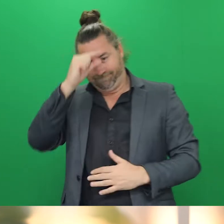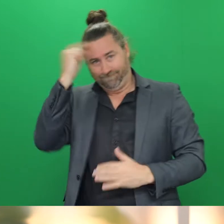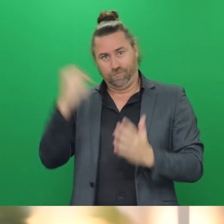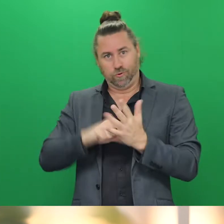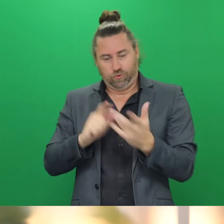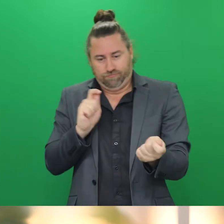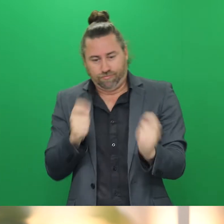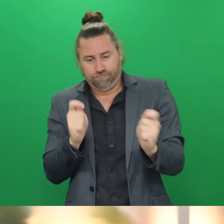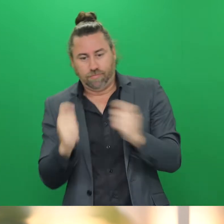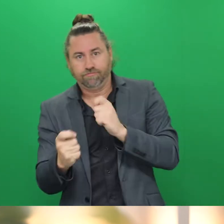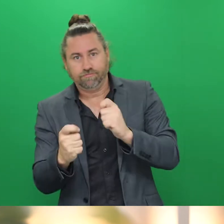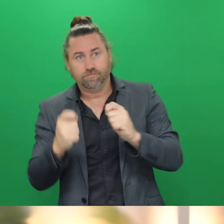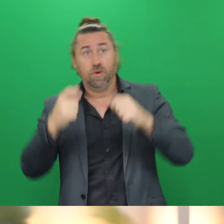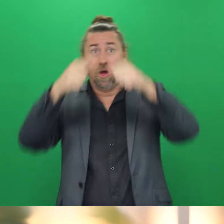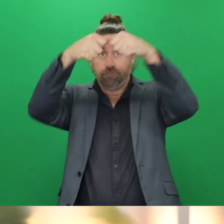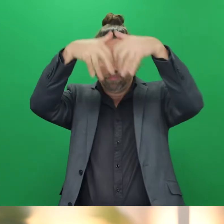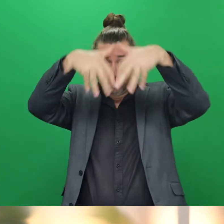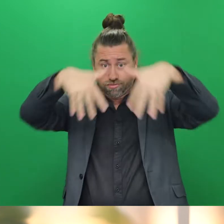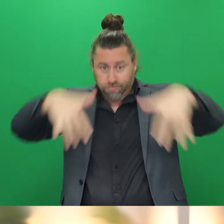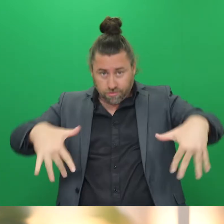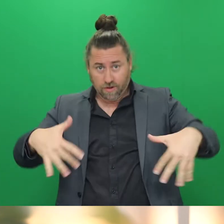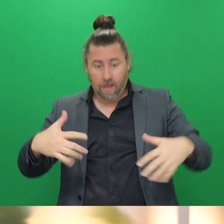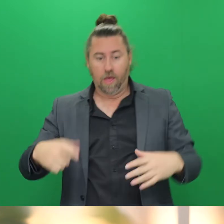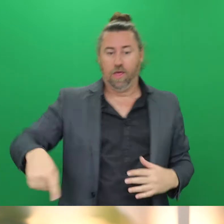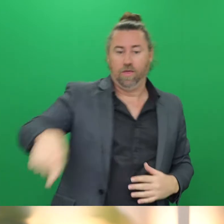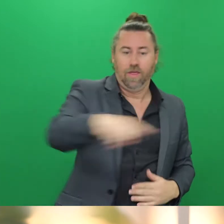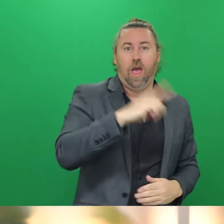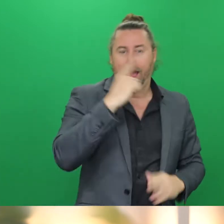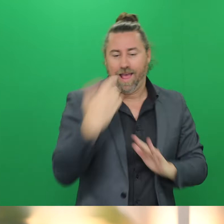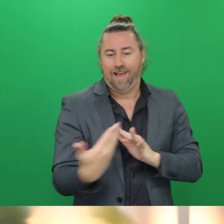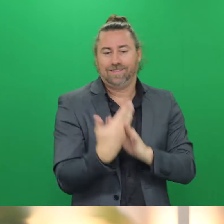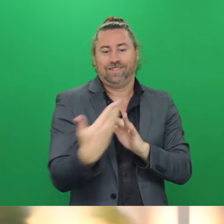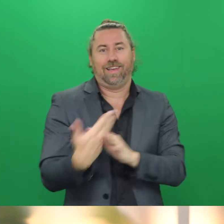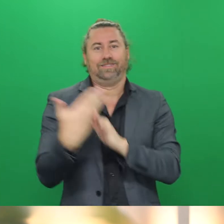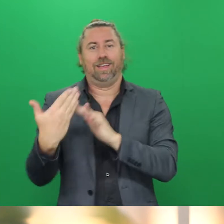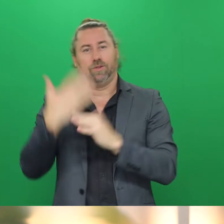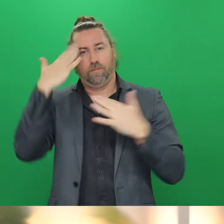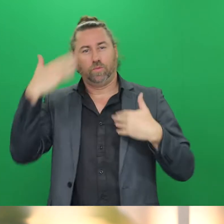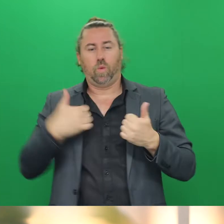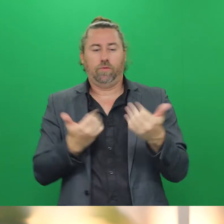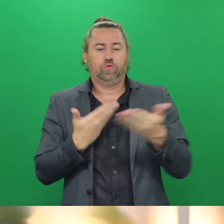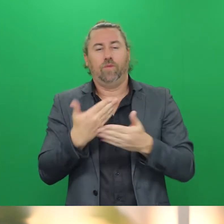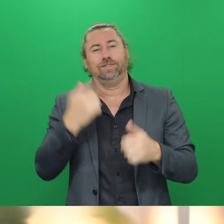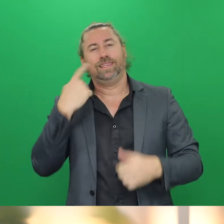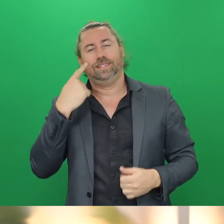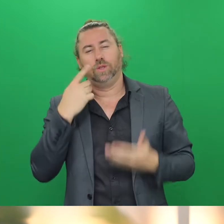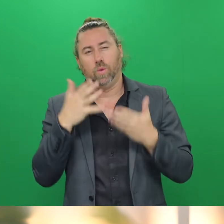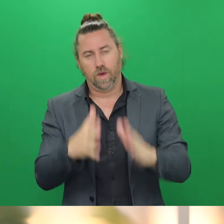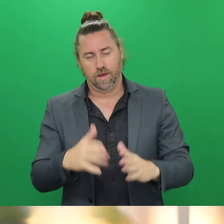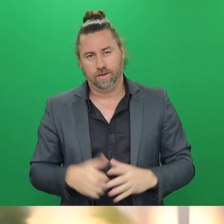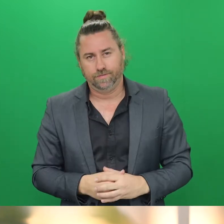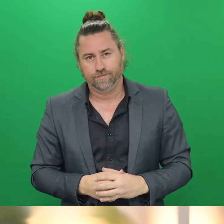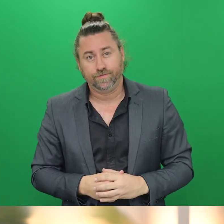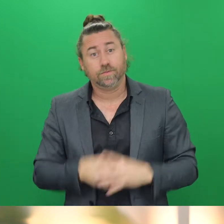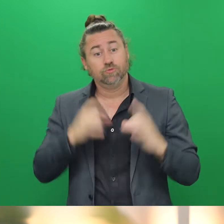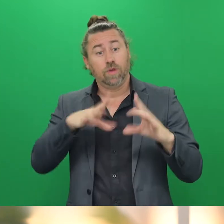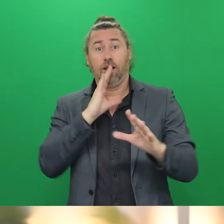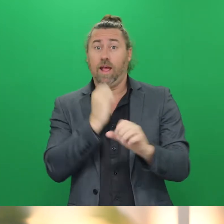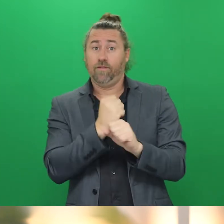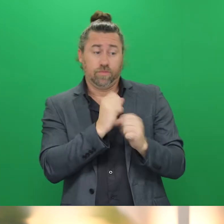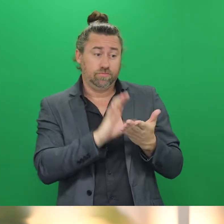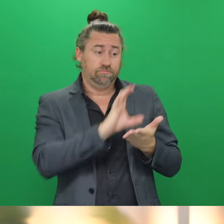make a difference to Australians' mental health and clearly to improve mental health. The government also funds